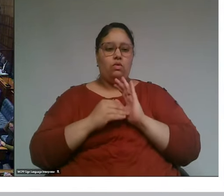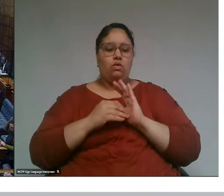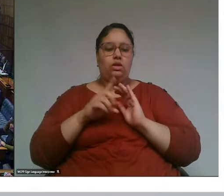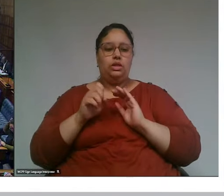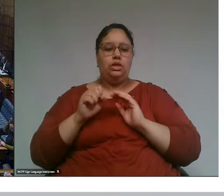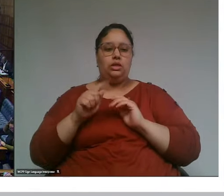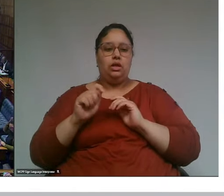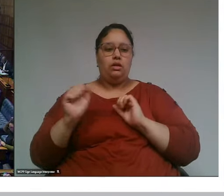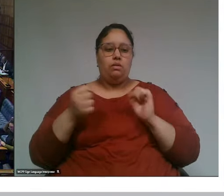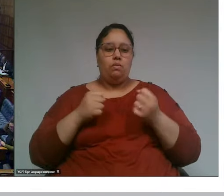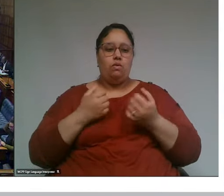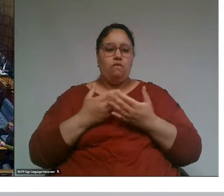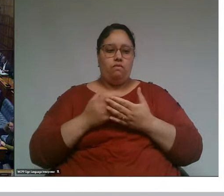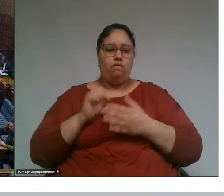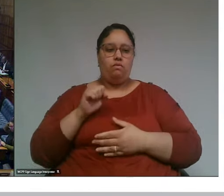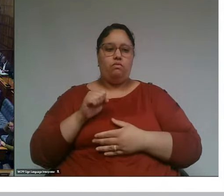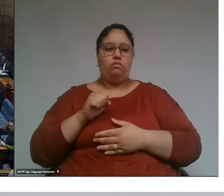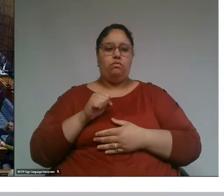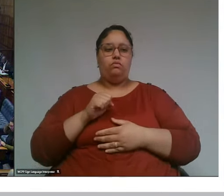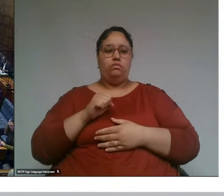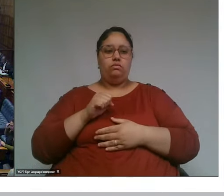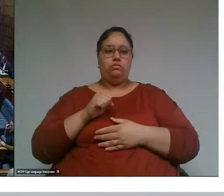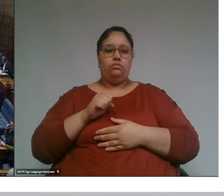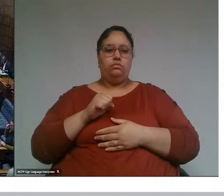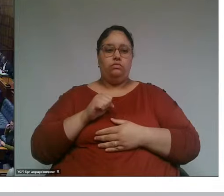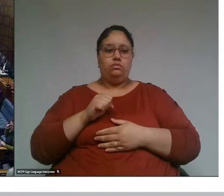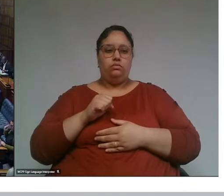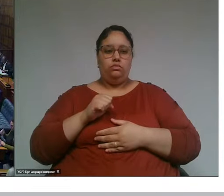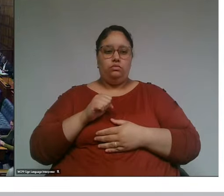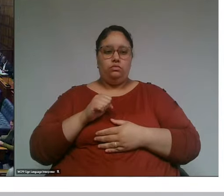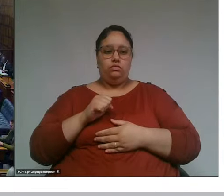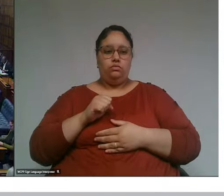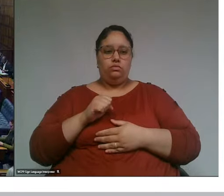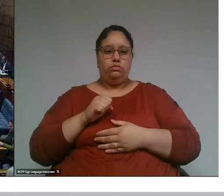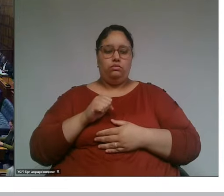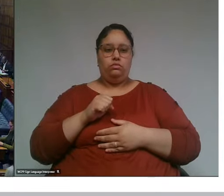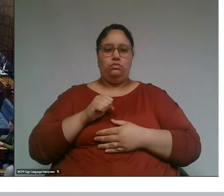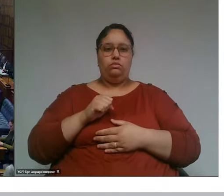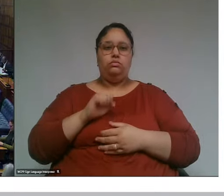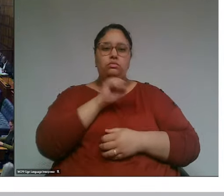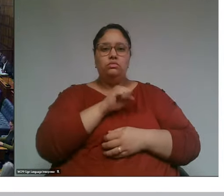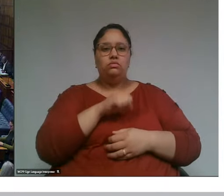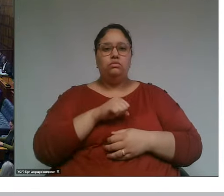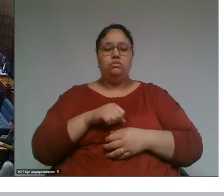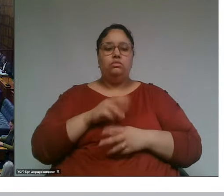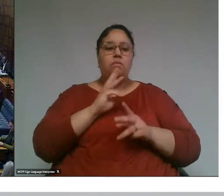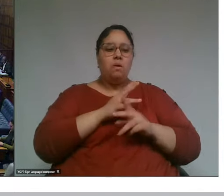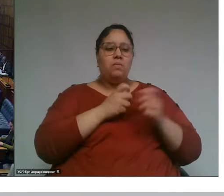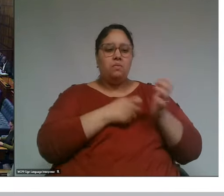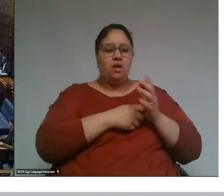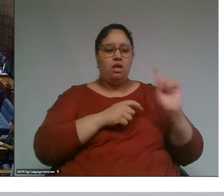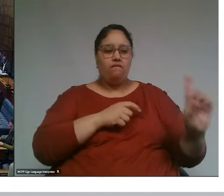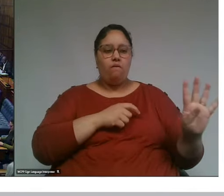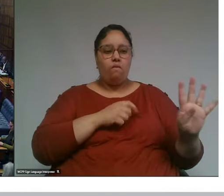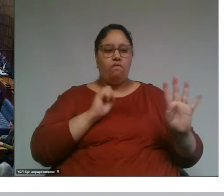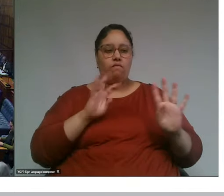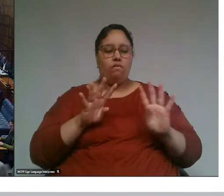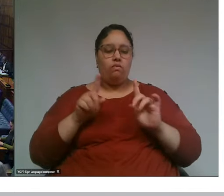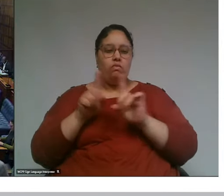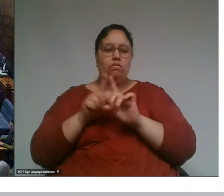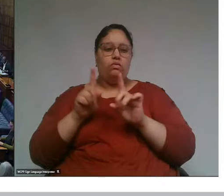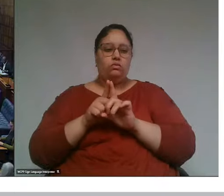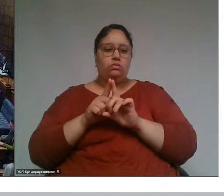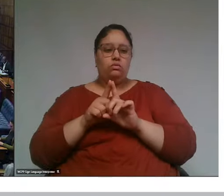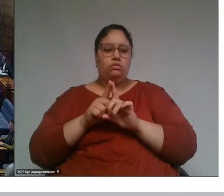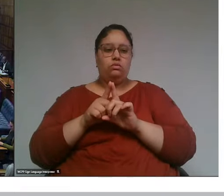employs for uh for the um on the job training um which I could ask n to to speak